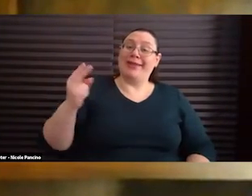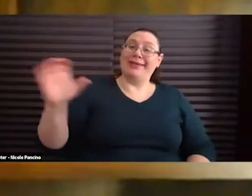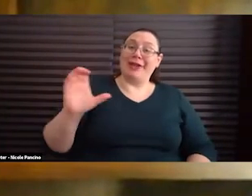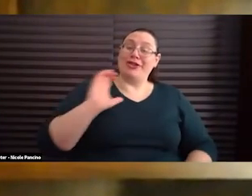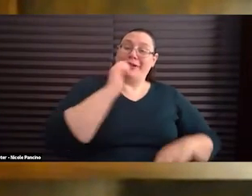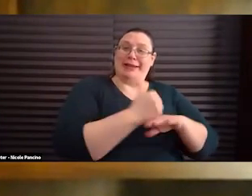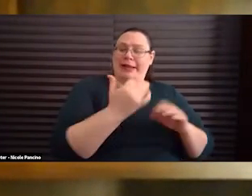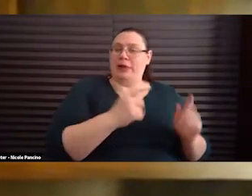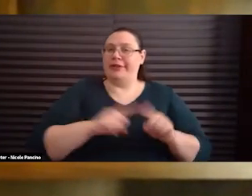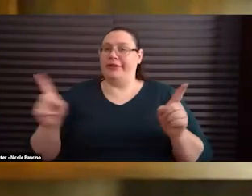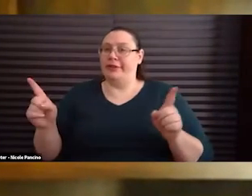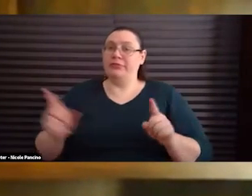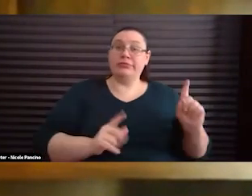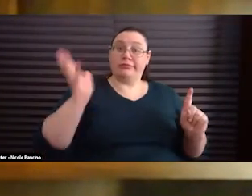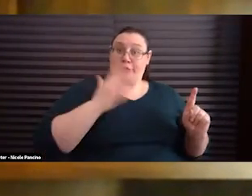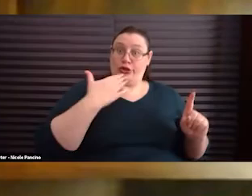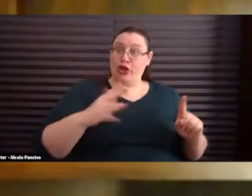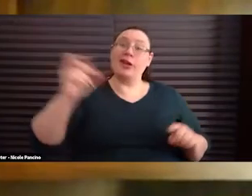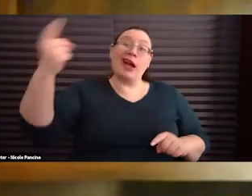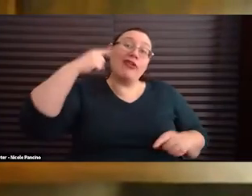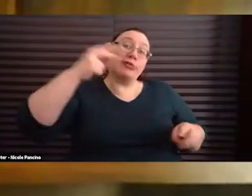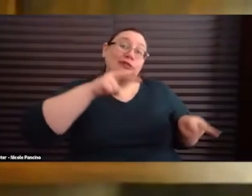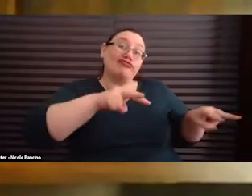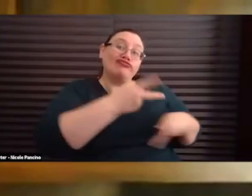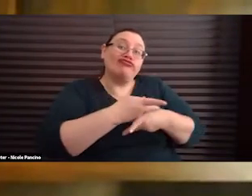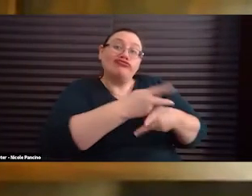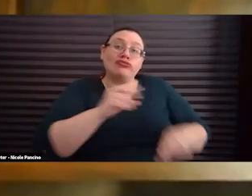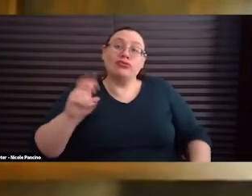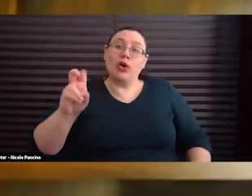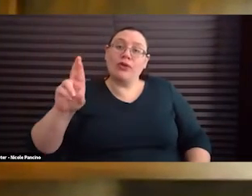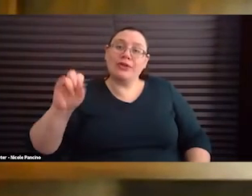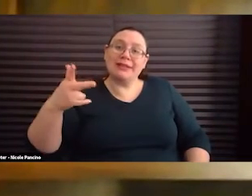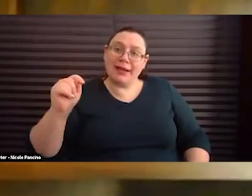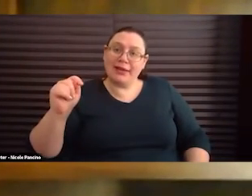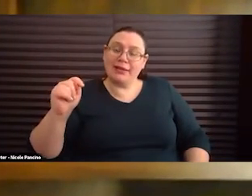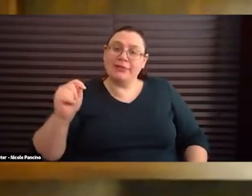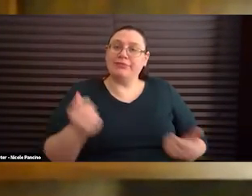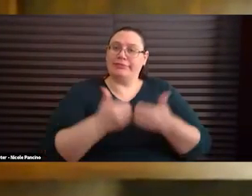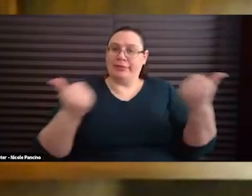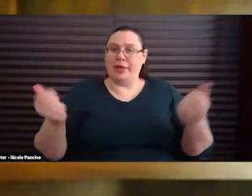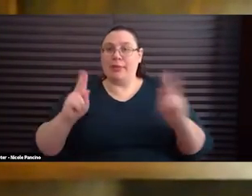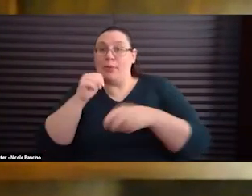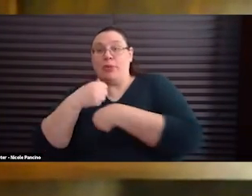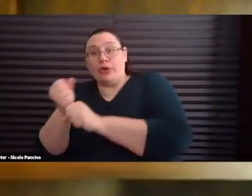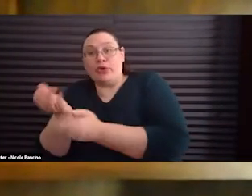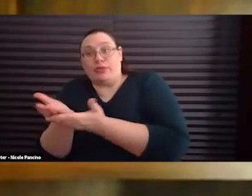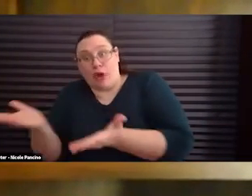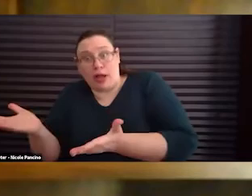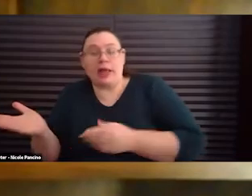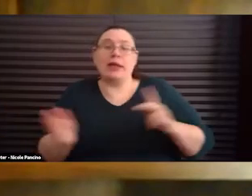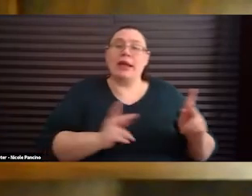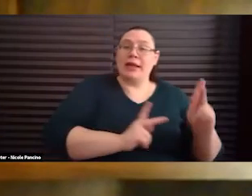of good government oversight, where there was a separation between the people who produced product and the people